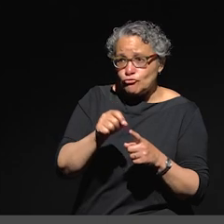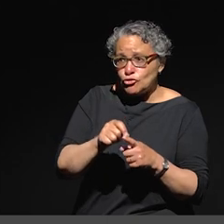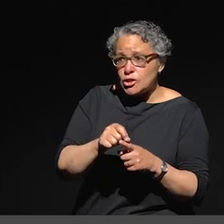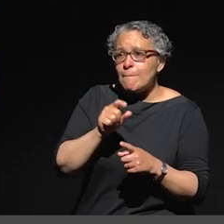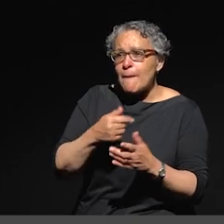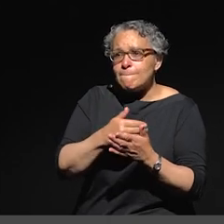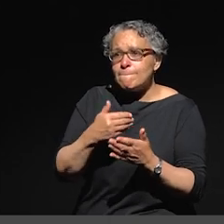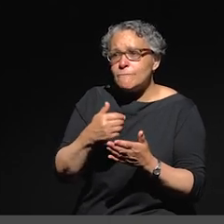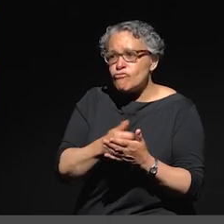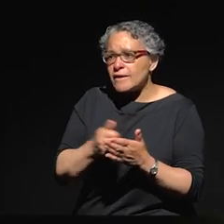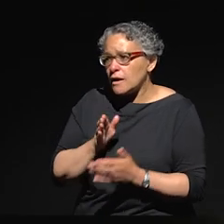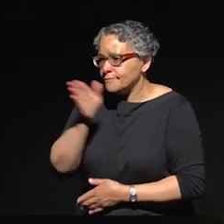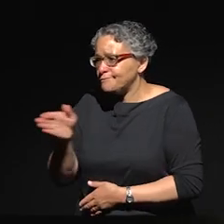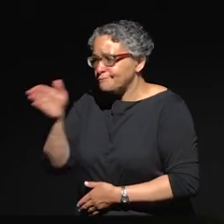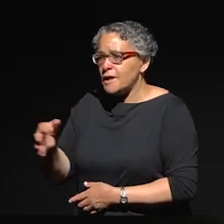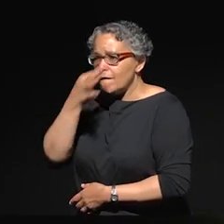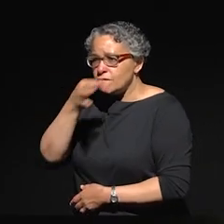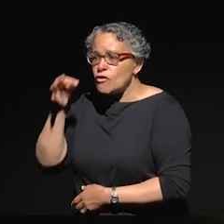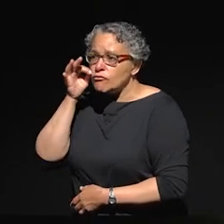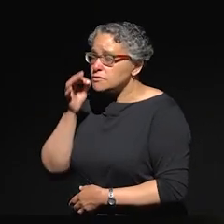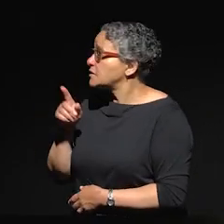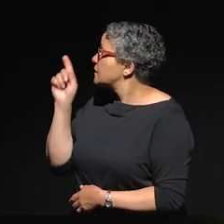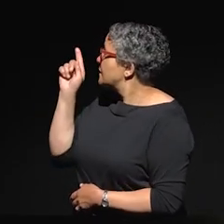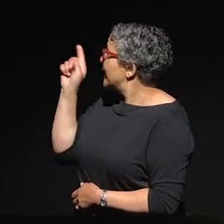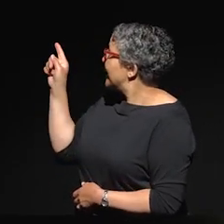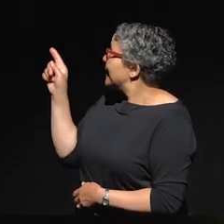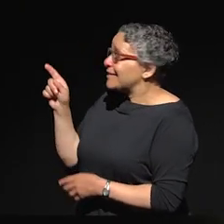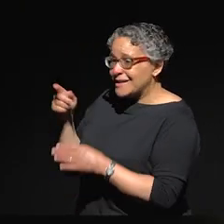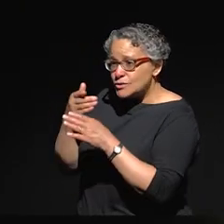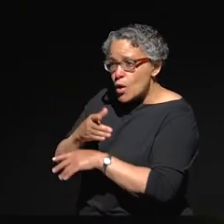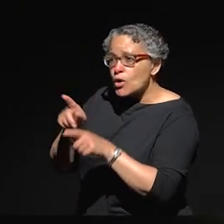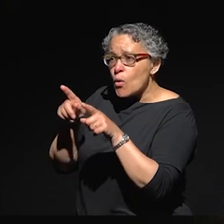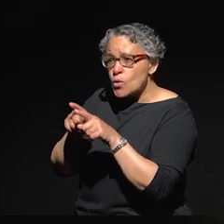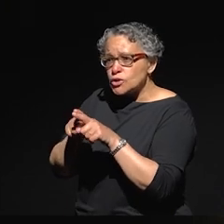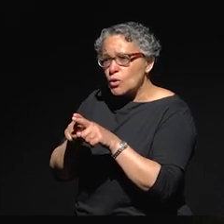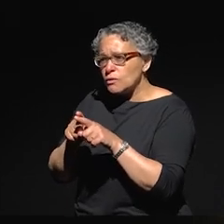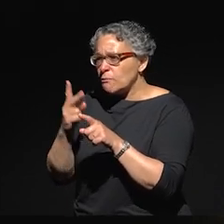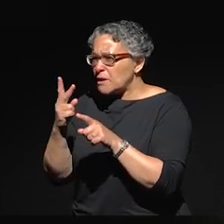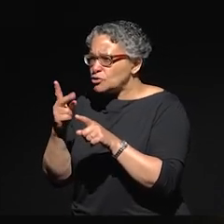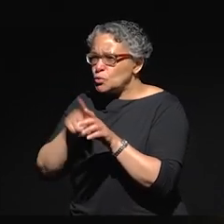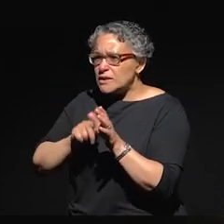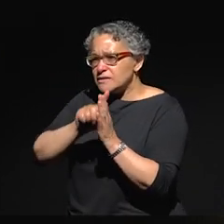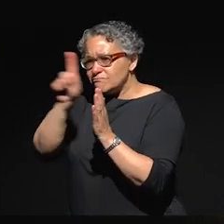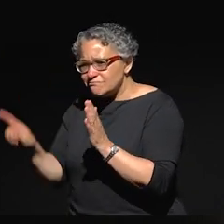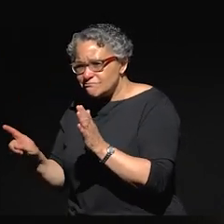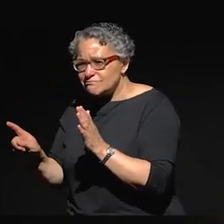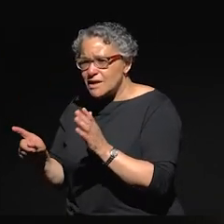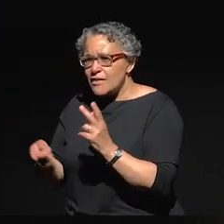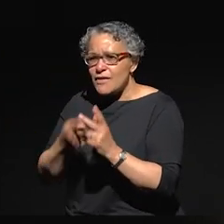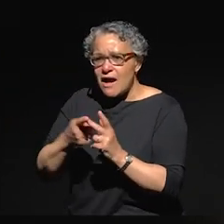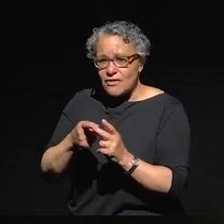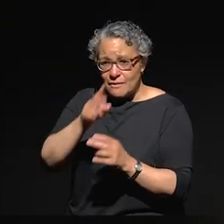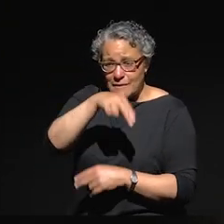And you see this altarpiece also belongs to the gallery. The development, it's only a year or two later than the one we just saw, and you can see the development in terms of